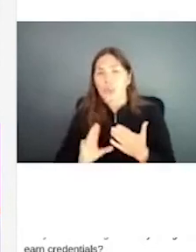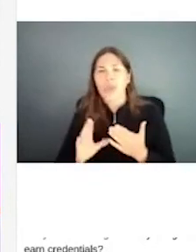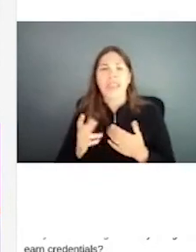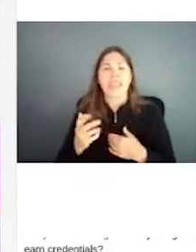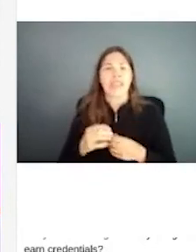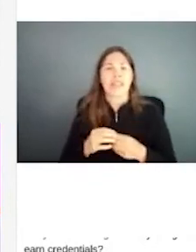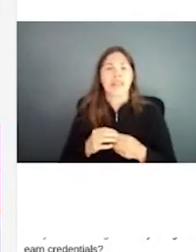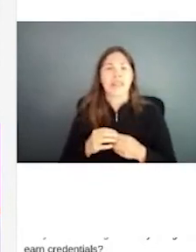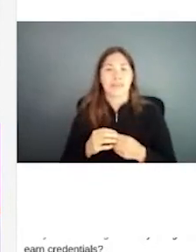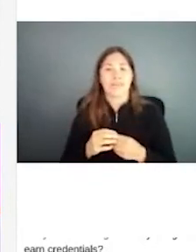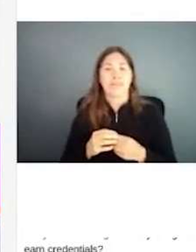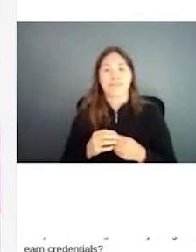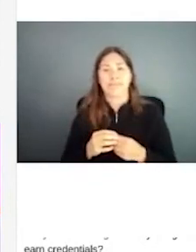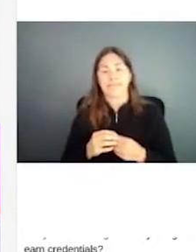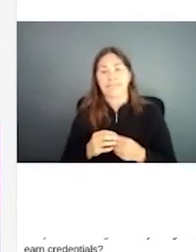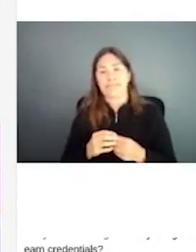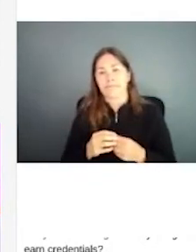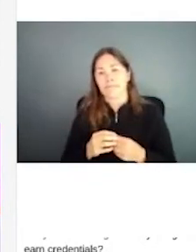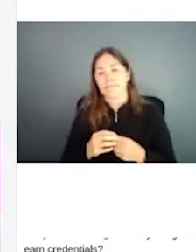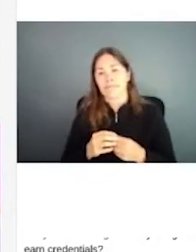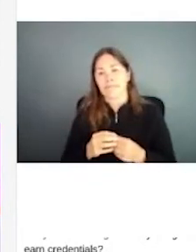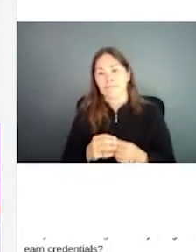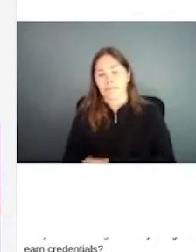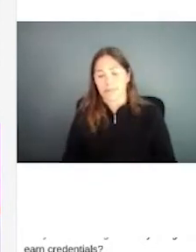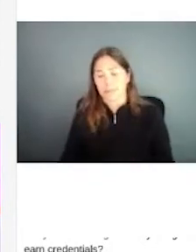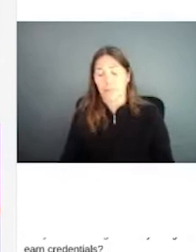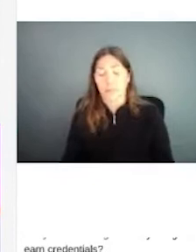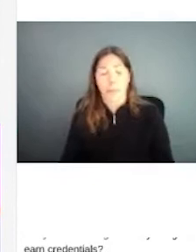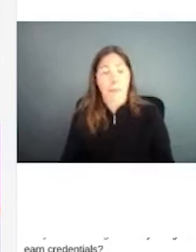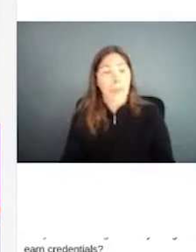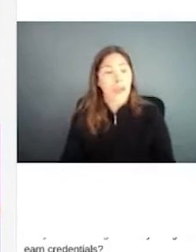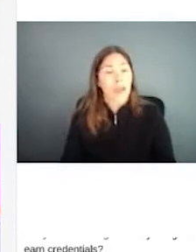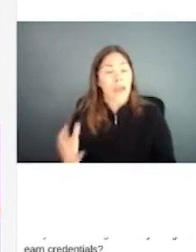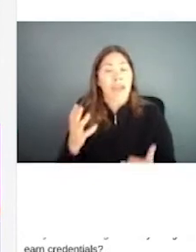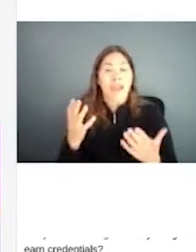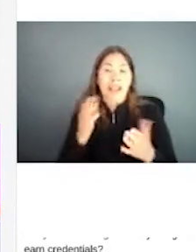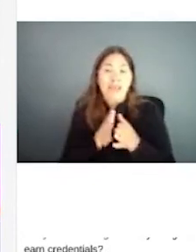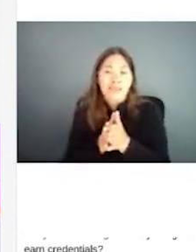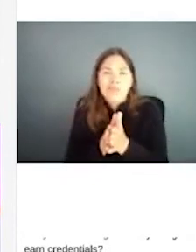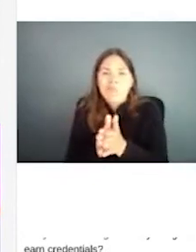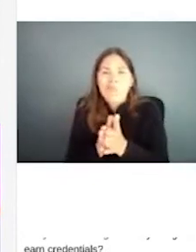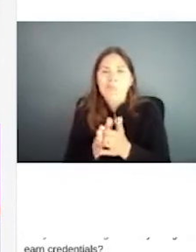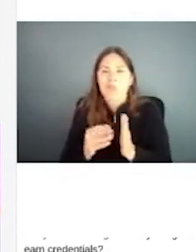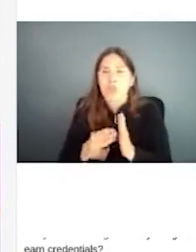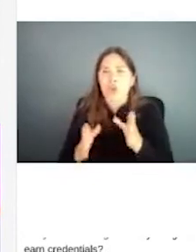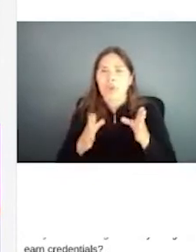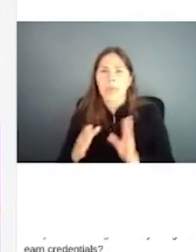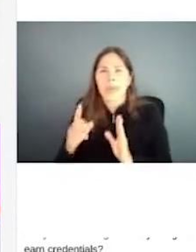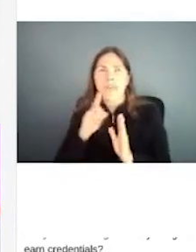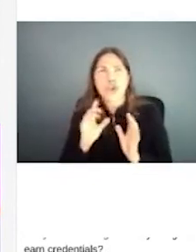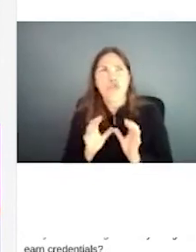so, motivating students to prepare for